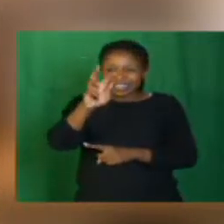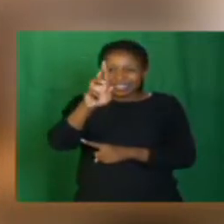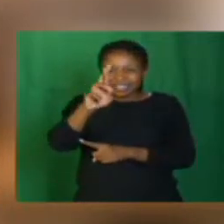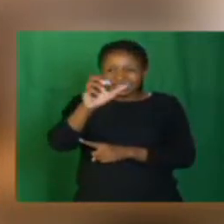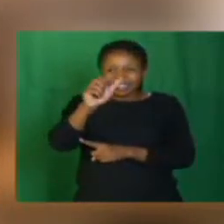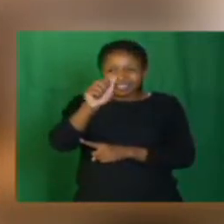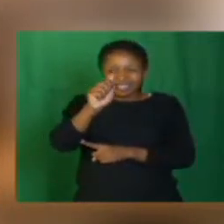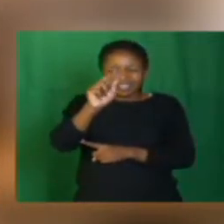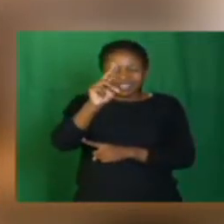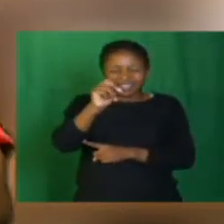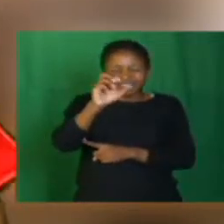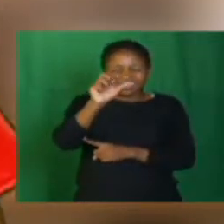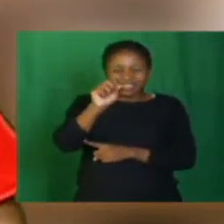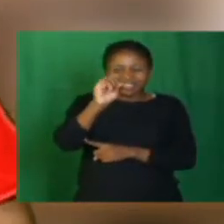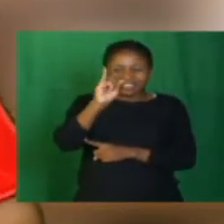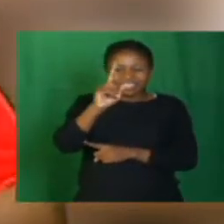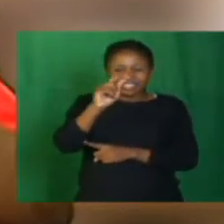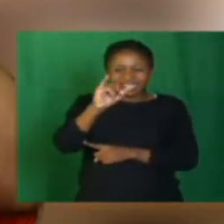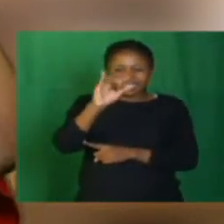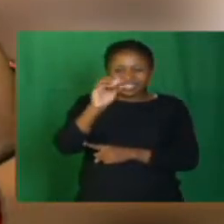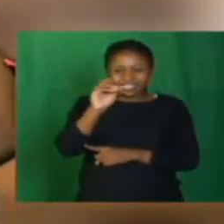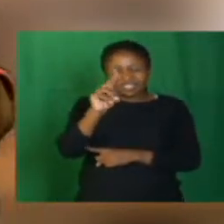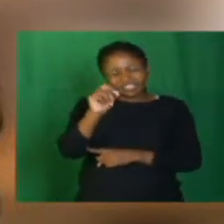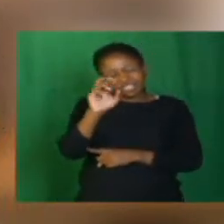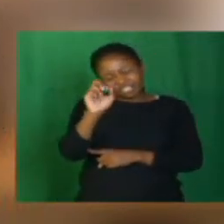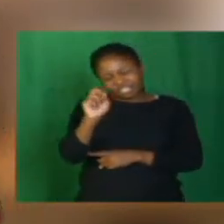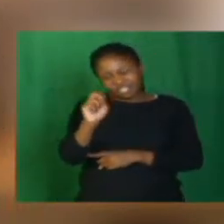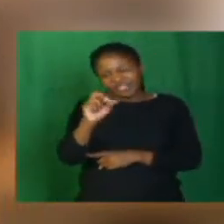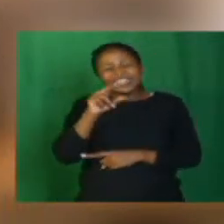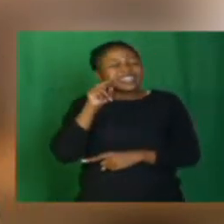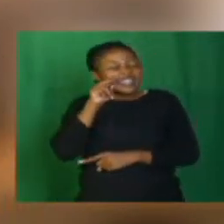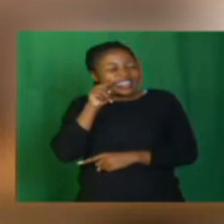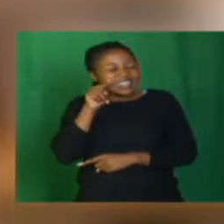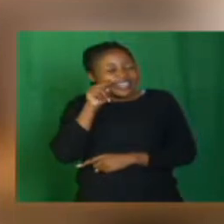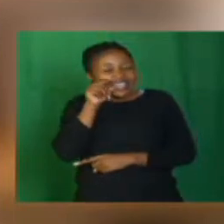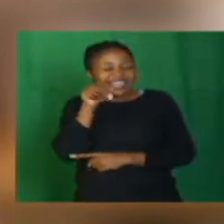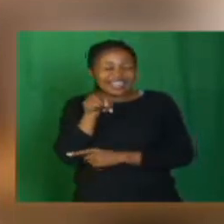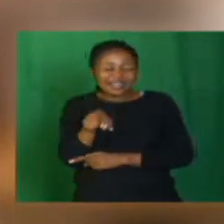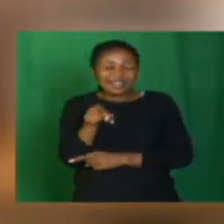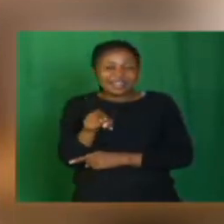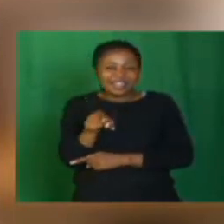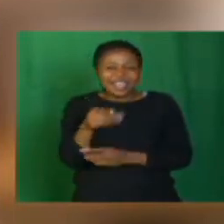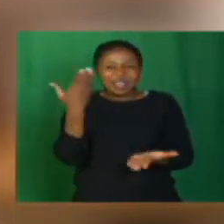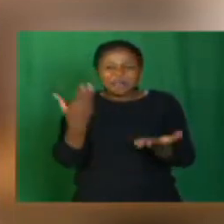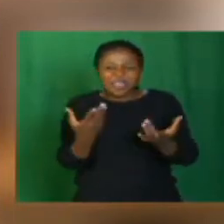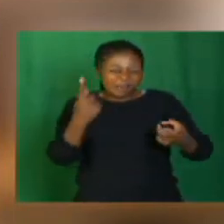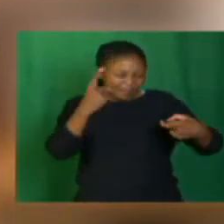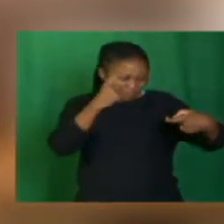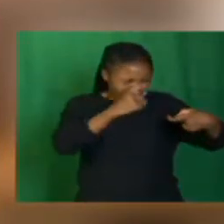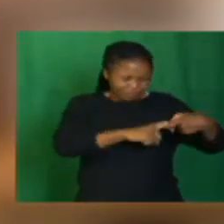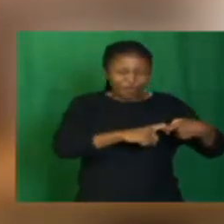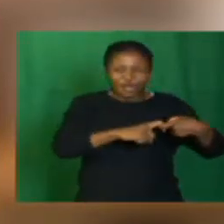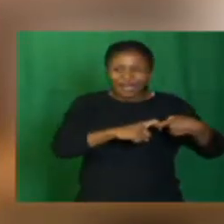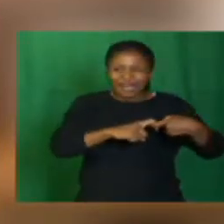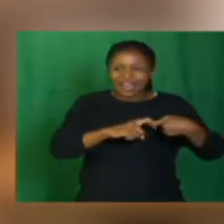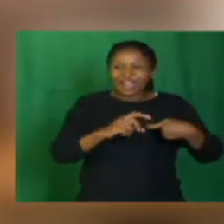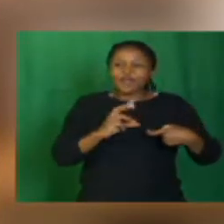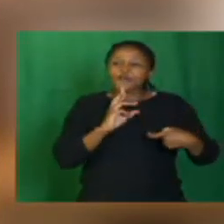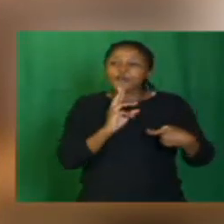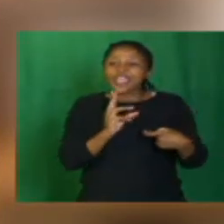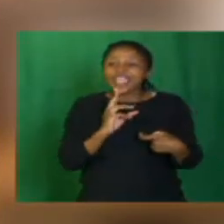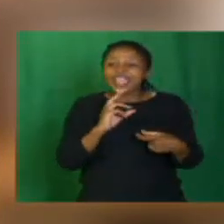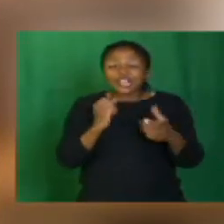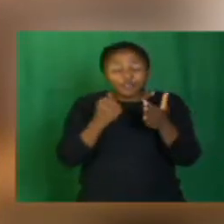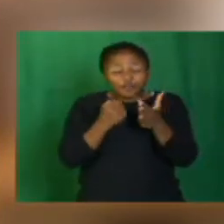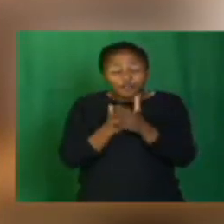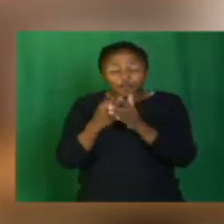a connective. That is the road map for the teacher. The teacher is able to